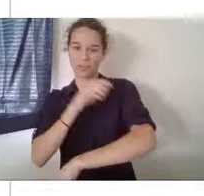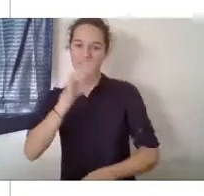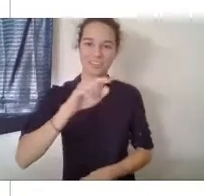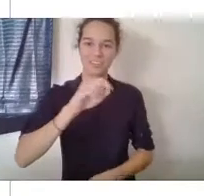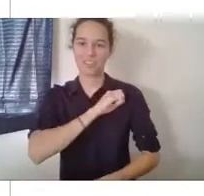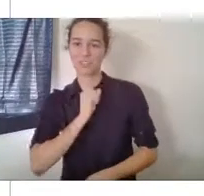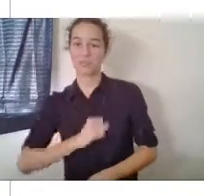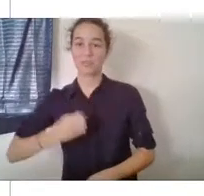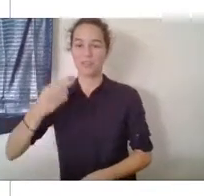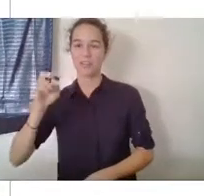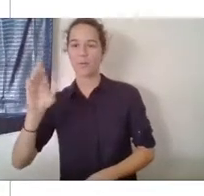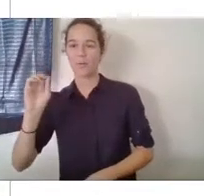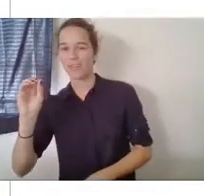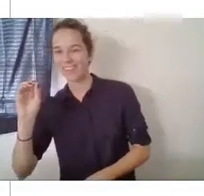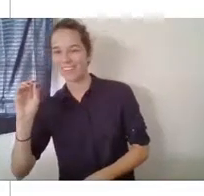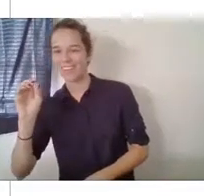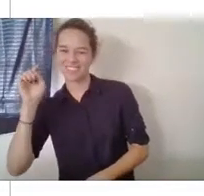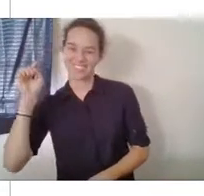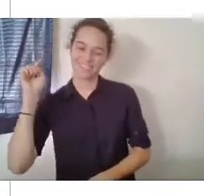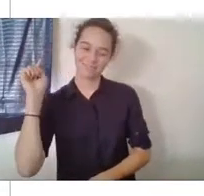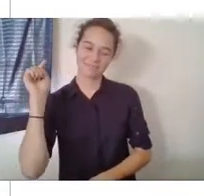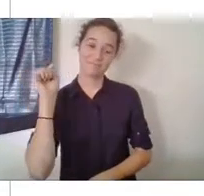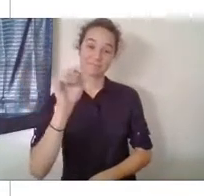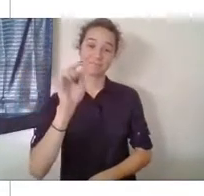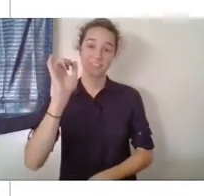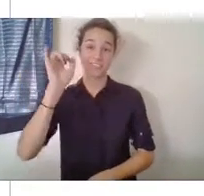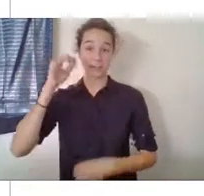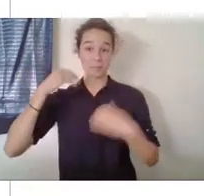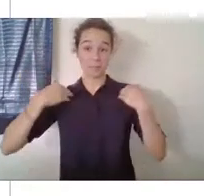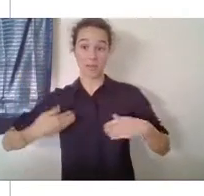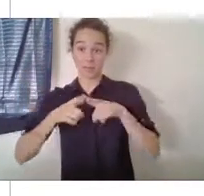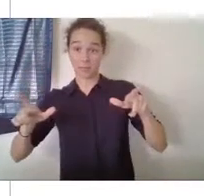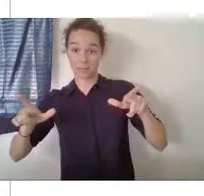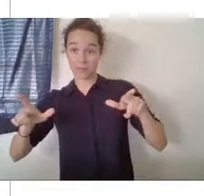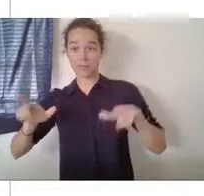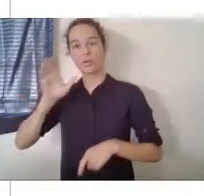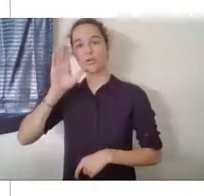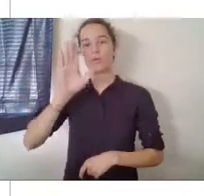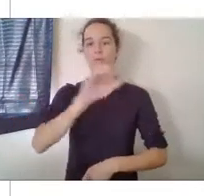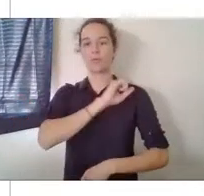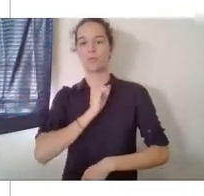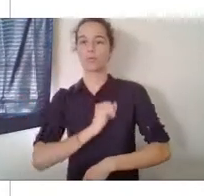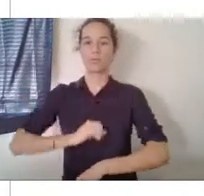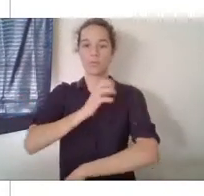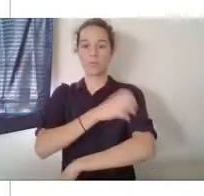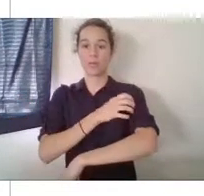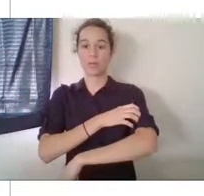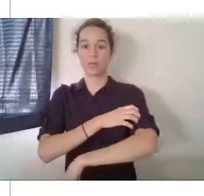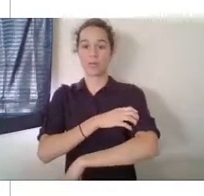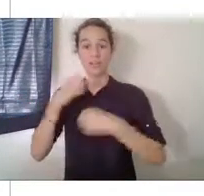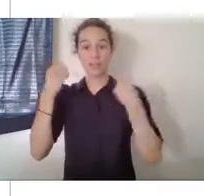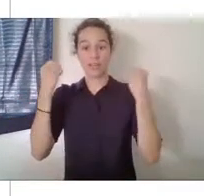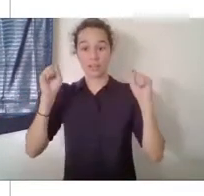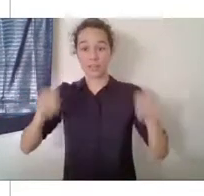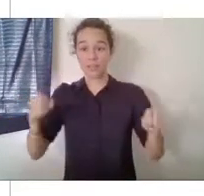But it's your superpower in the sense that we can utilize it to enhance and communicate with every person in the audience. We